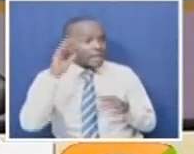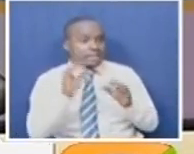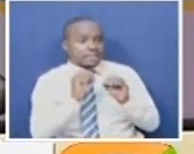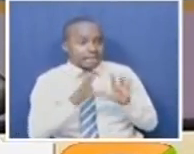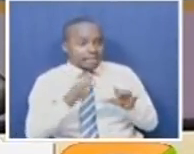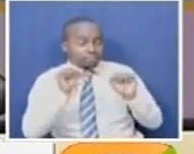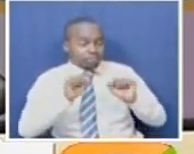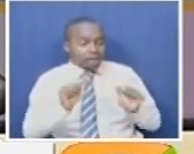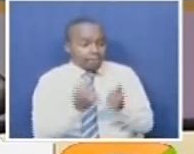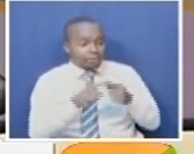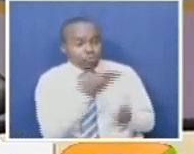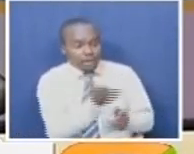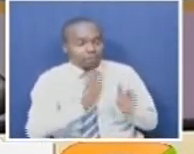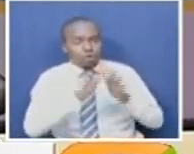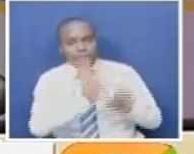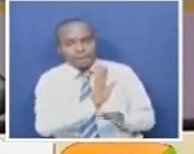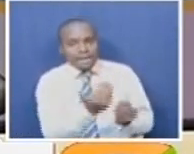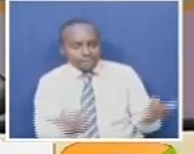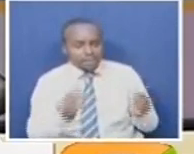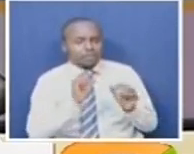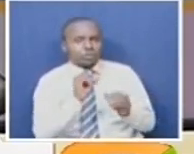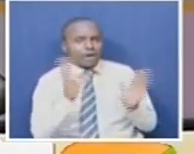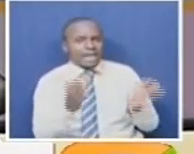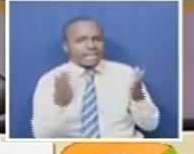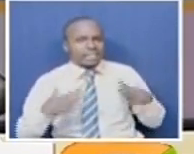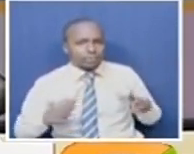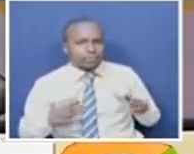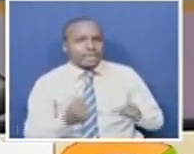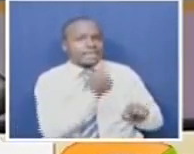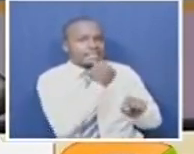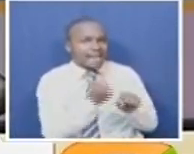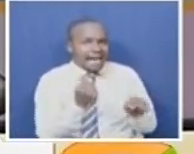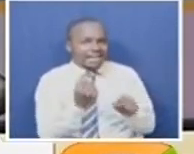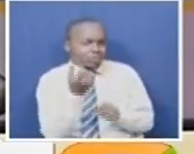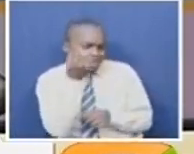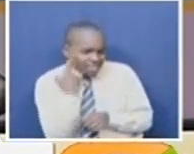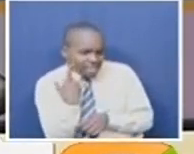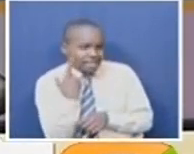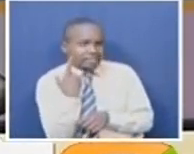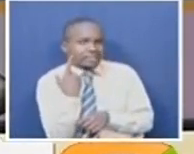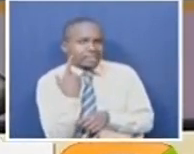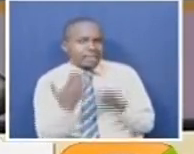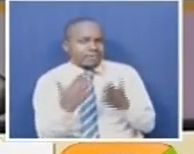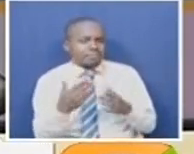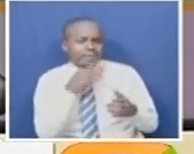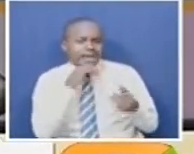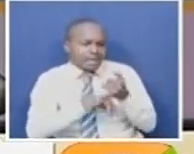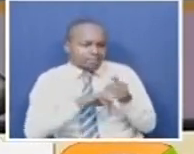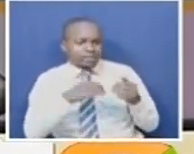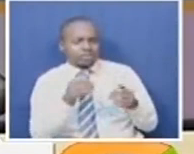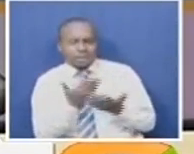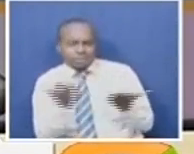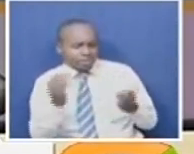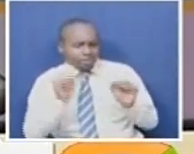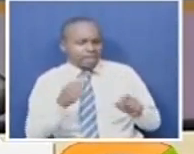to them or their children. So it's something I encourage people. I mean, it's hard to grasp that, you know, maybe your husband or someone could hurt your child, but